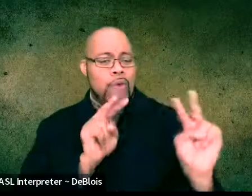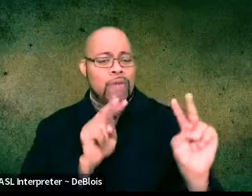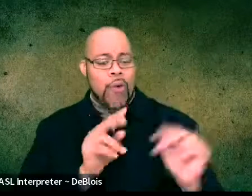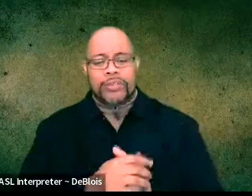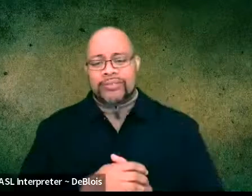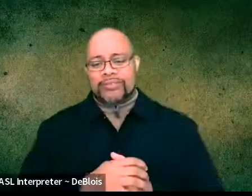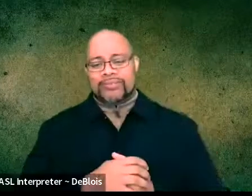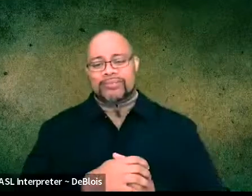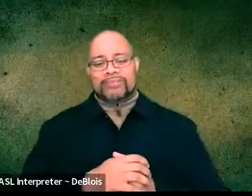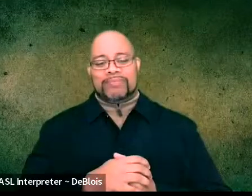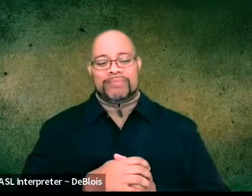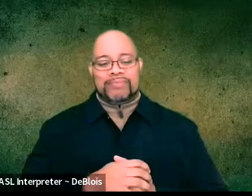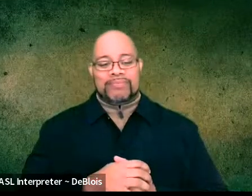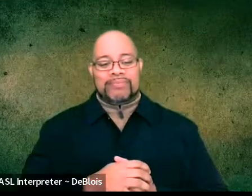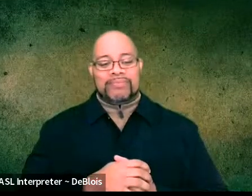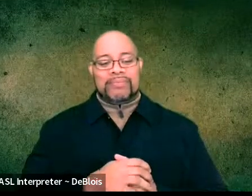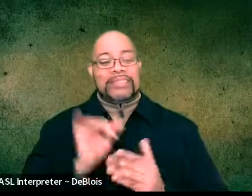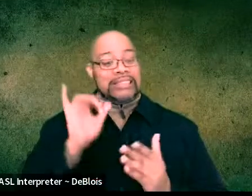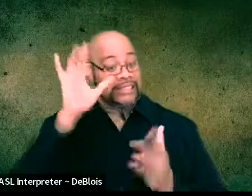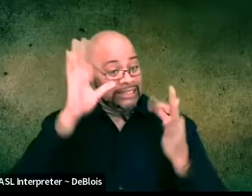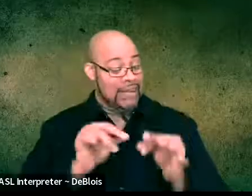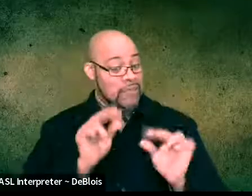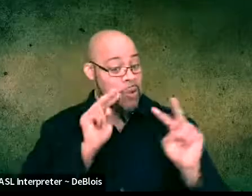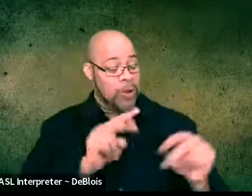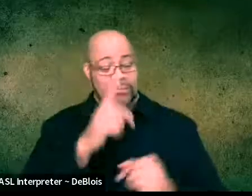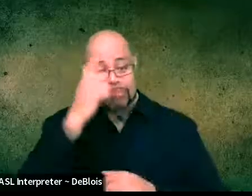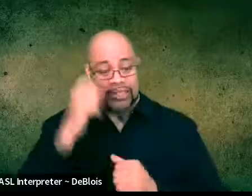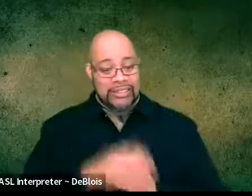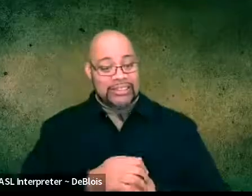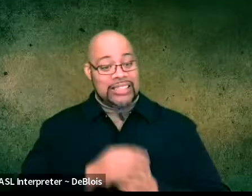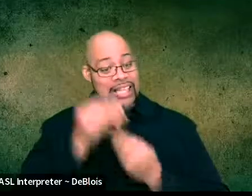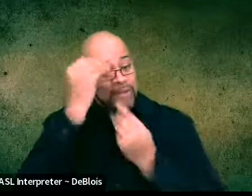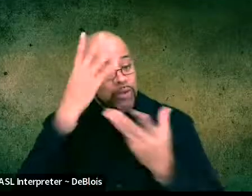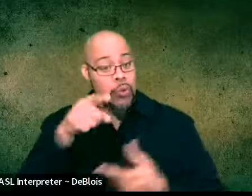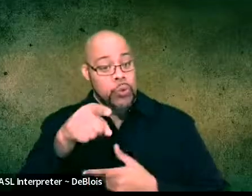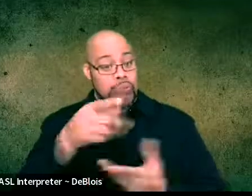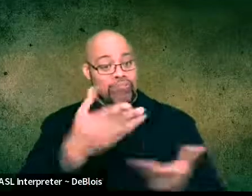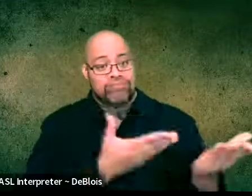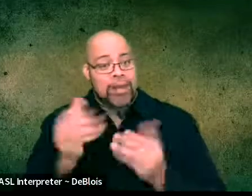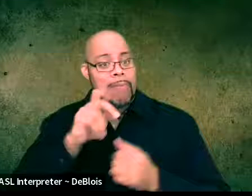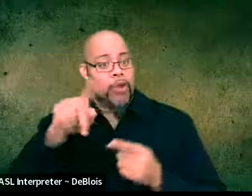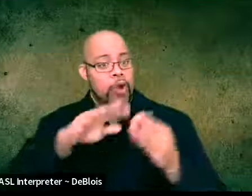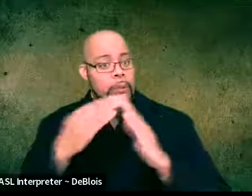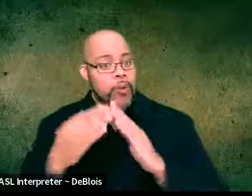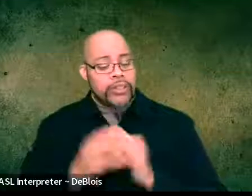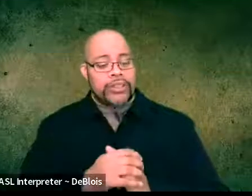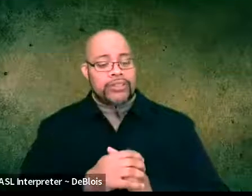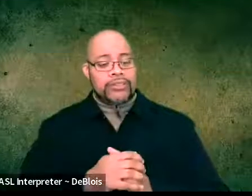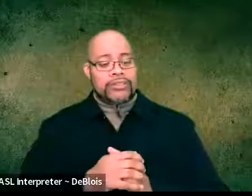it. But definitely tune in because, it's information you take back to your community.